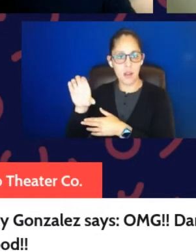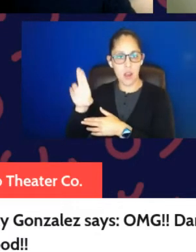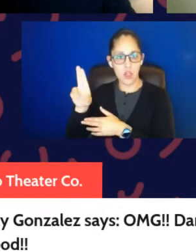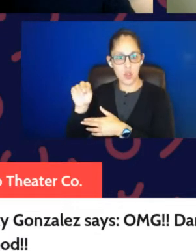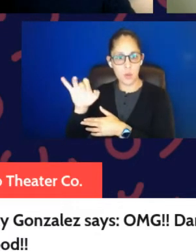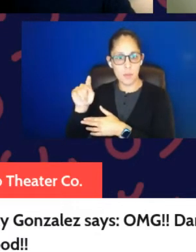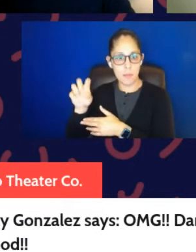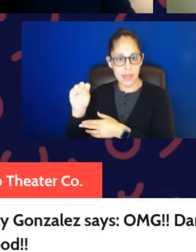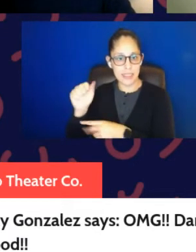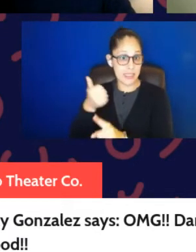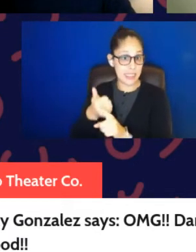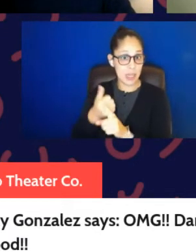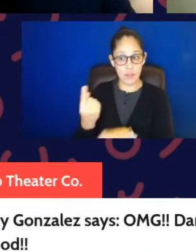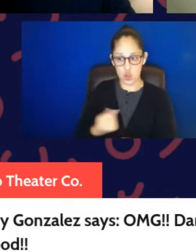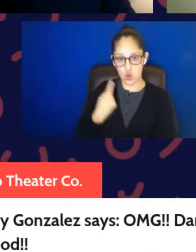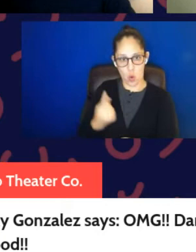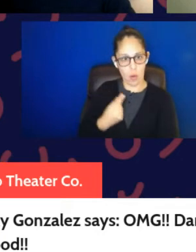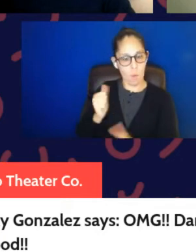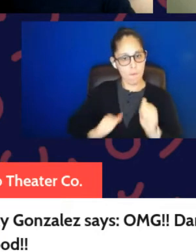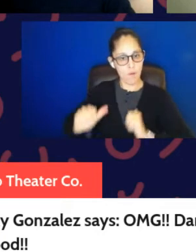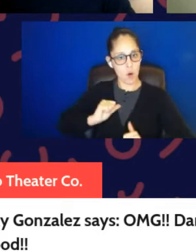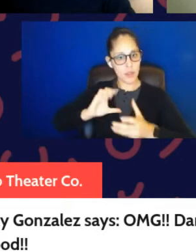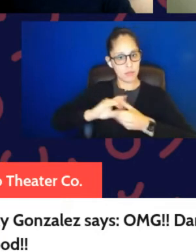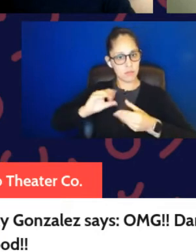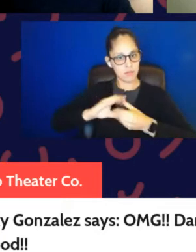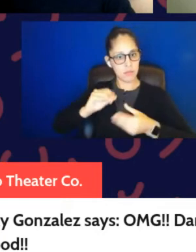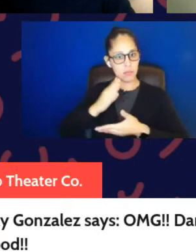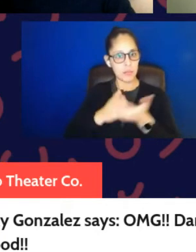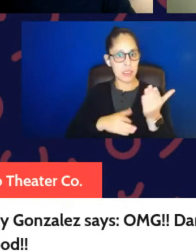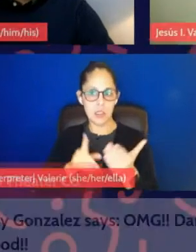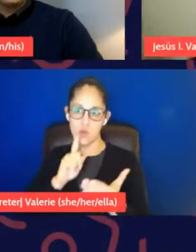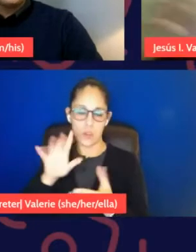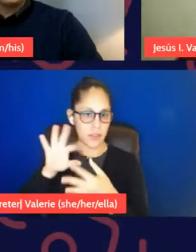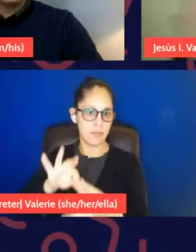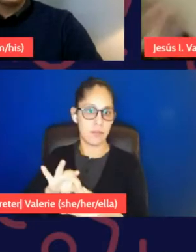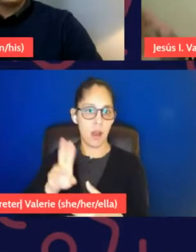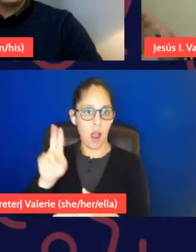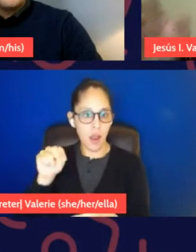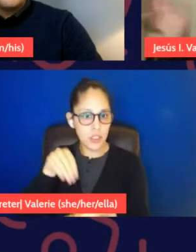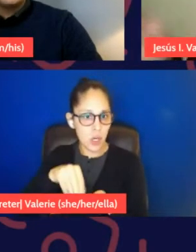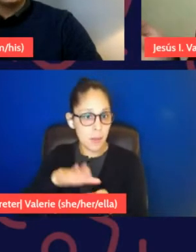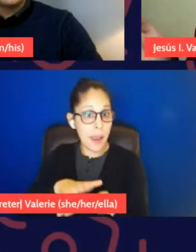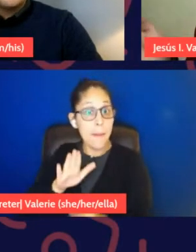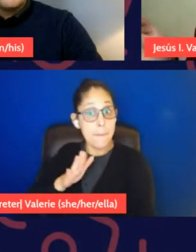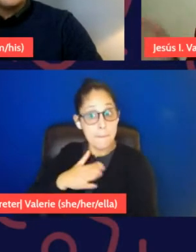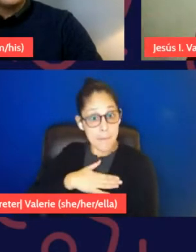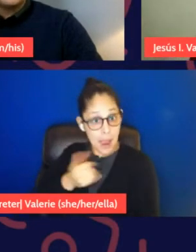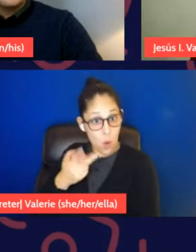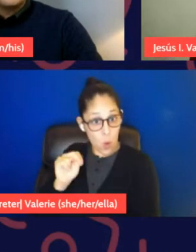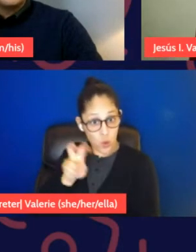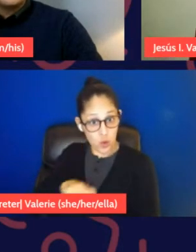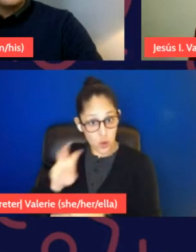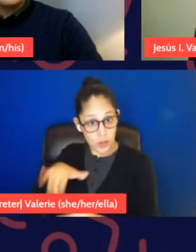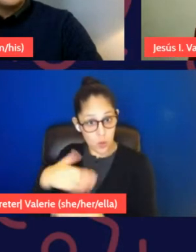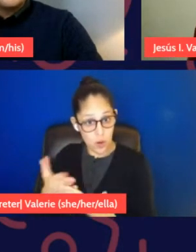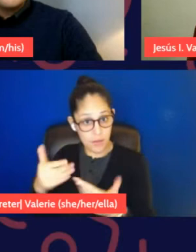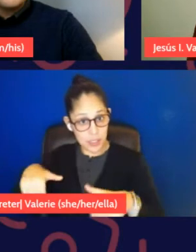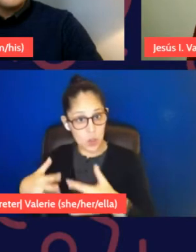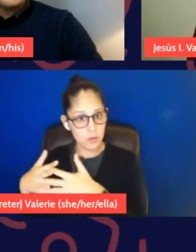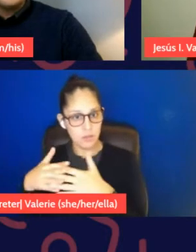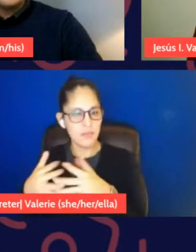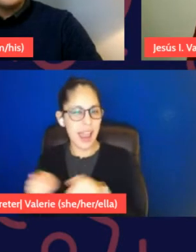solo performance piece, largely dealing with and documenting my coming to the US as an undocumented person, as a